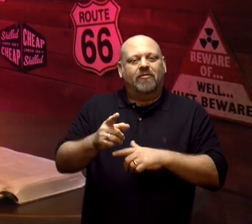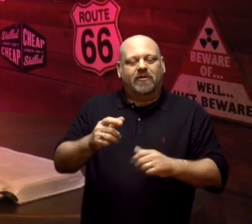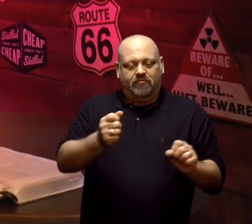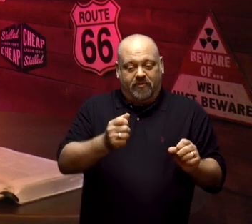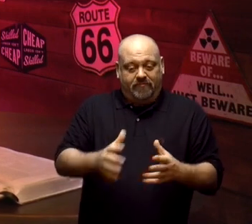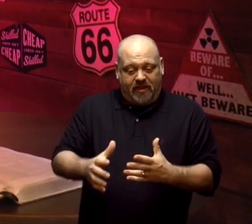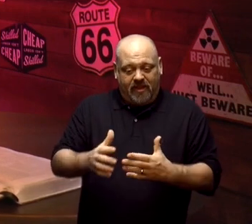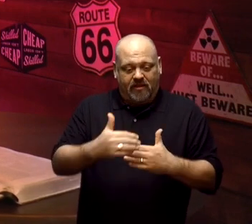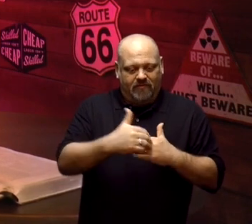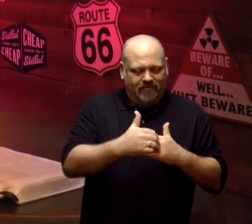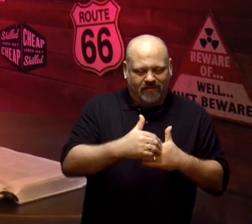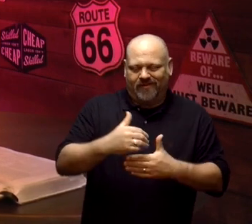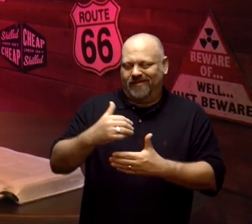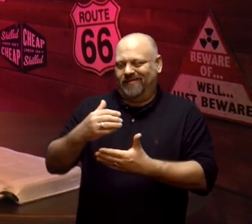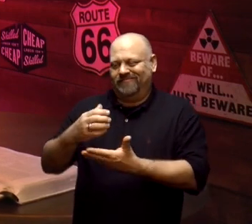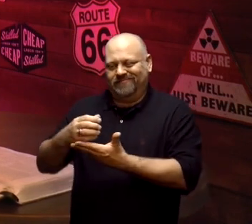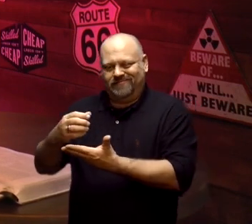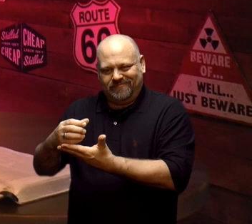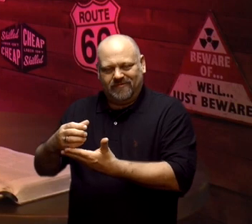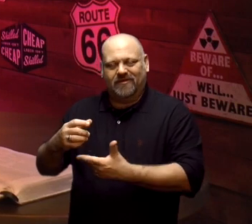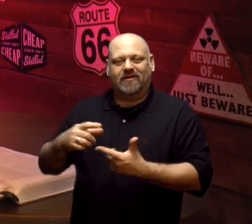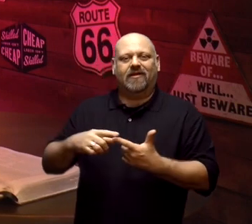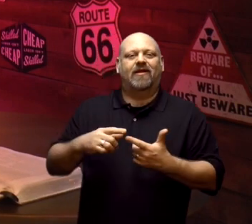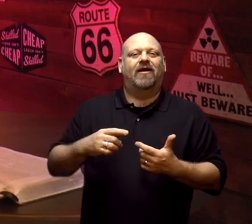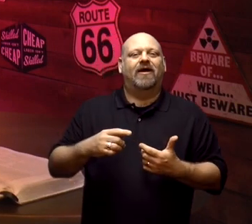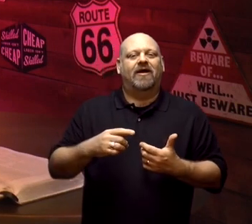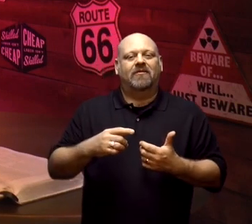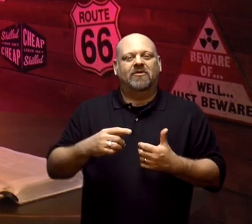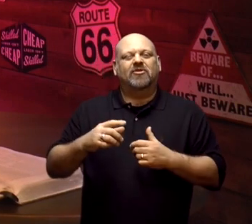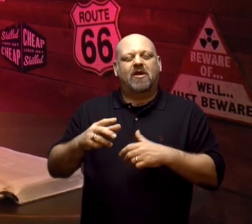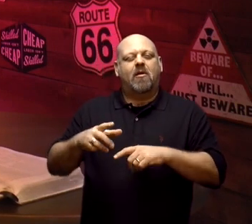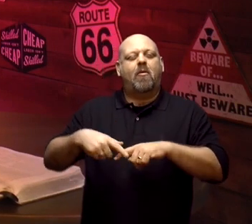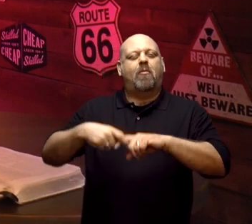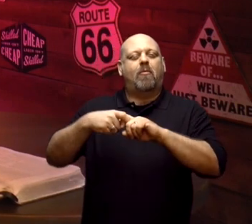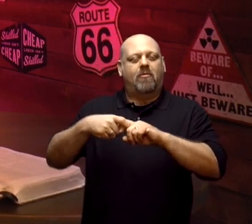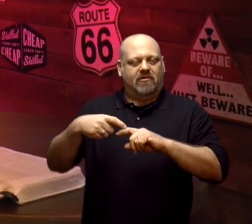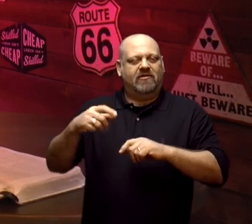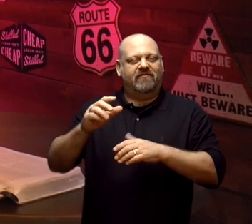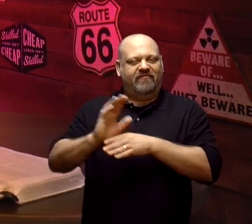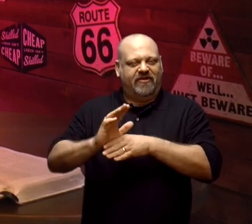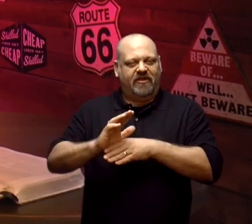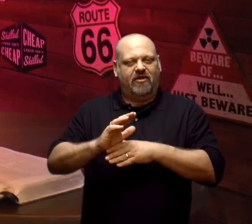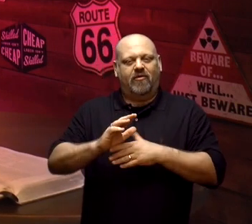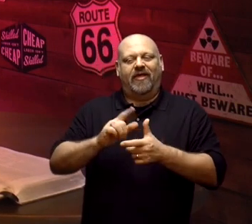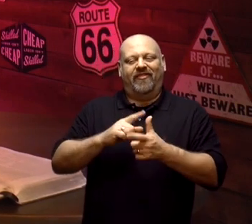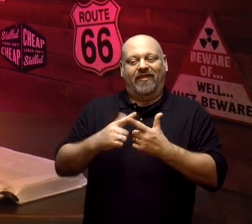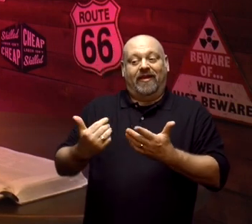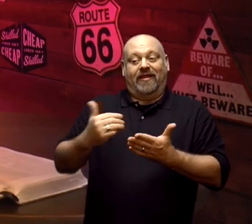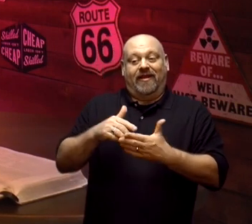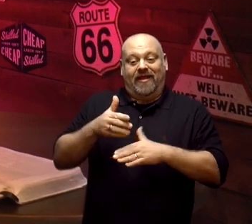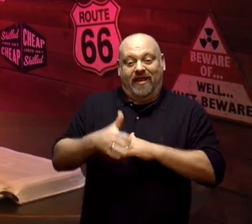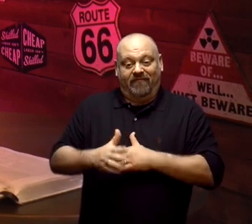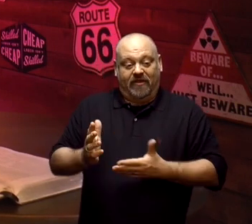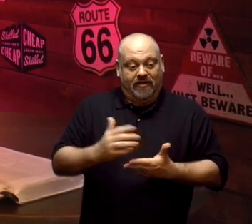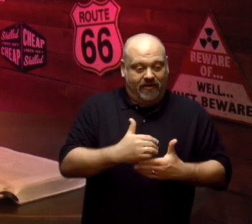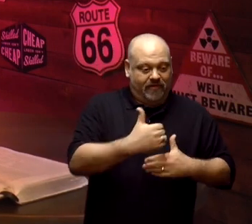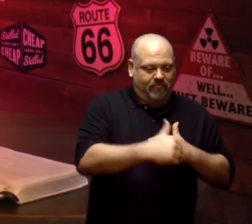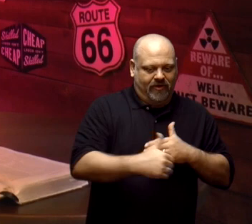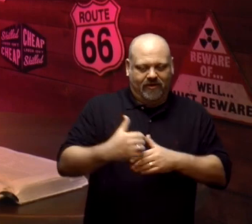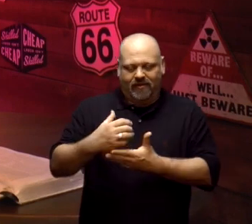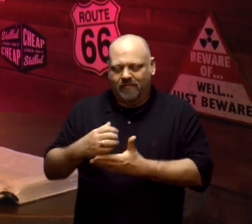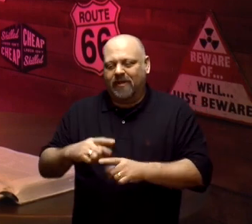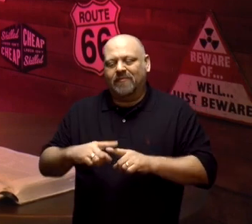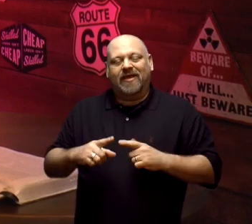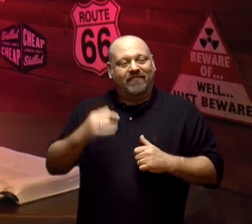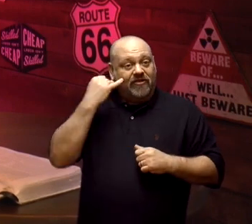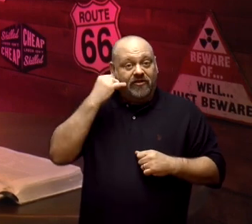and resume playing once you've gathered the bread and the cup. If you're not able to prepare communion elements today, you're welcome to